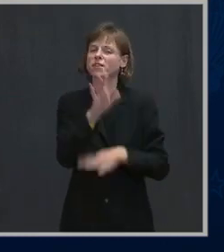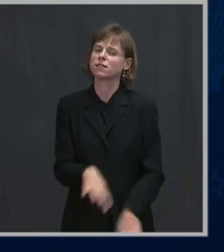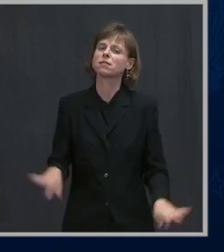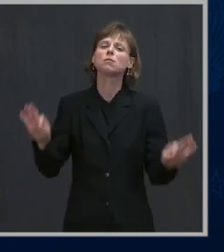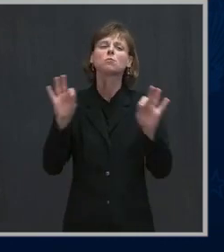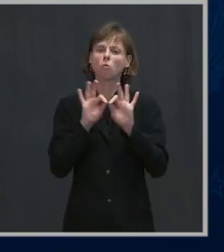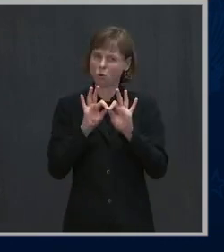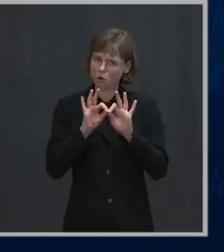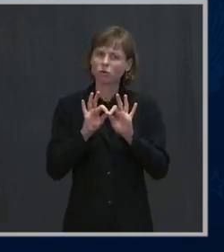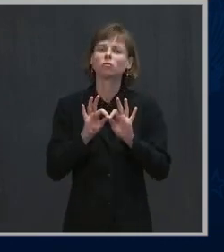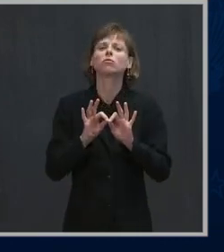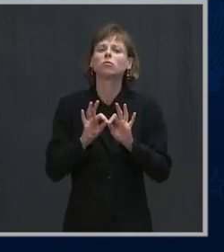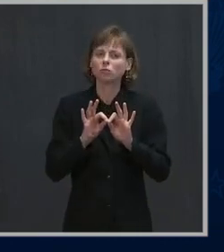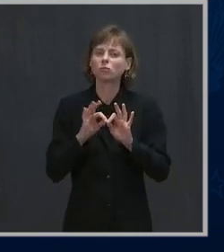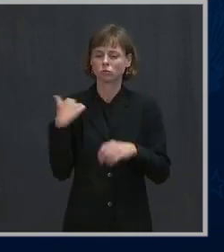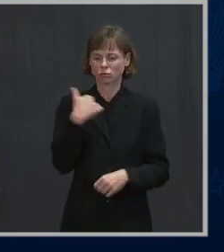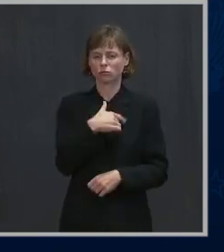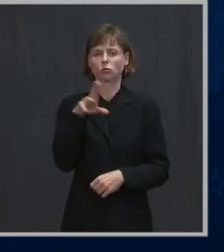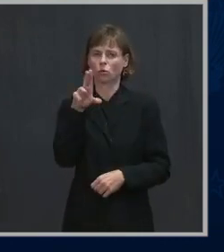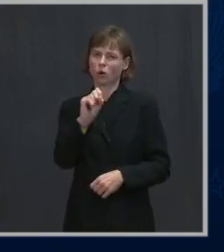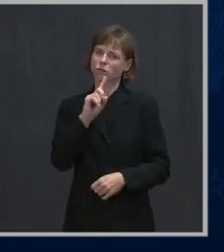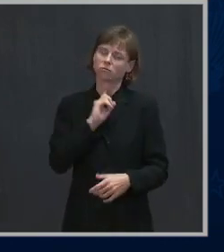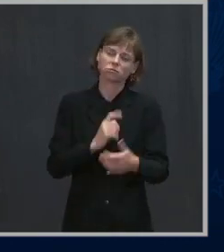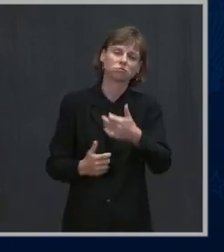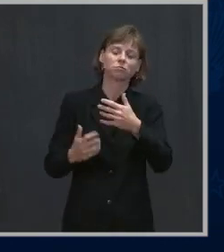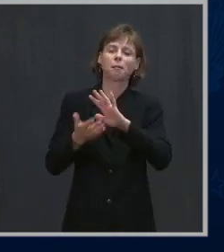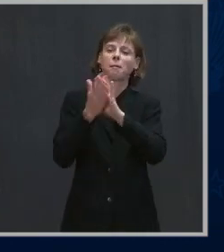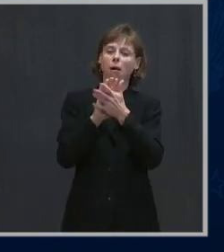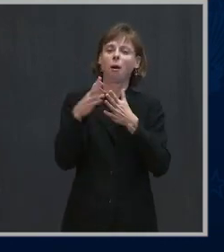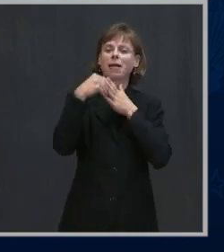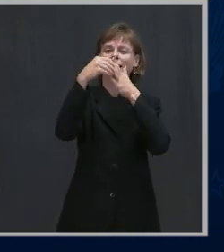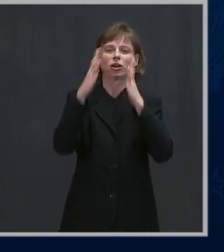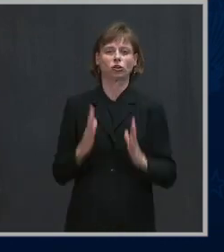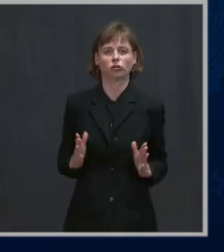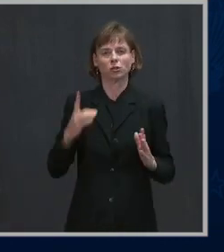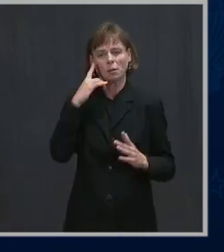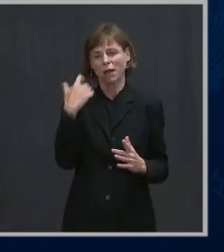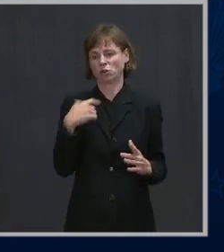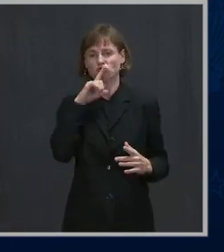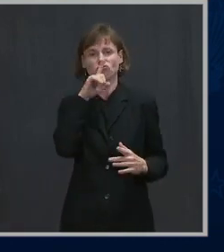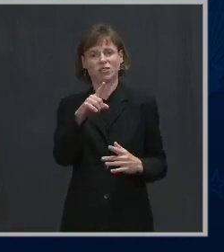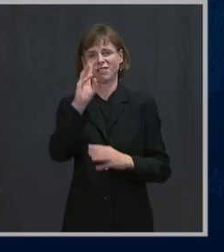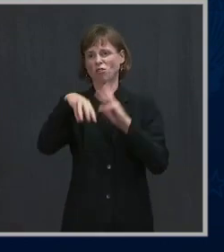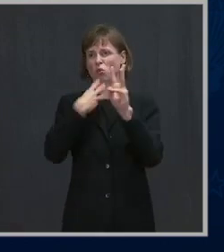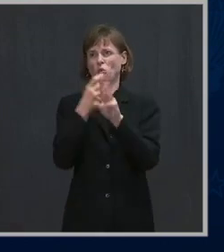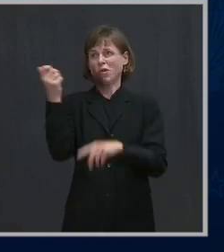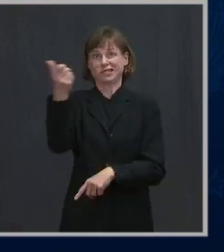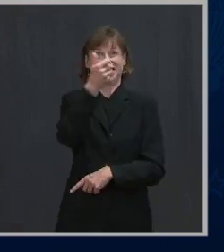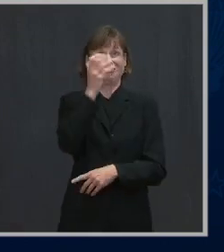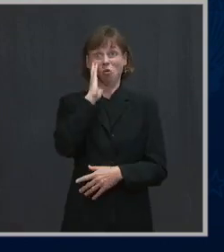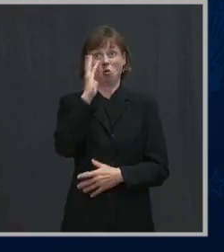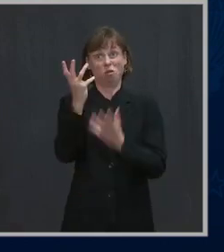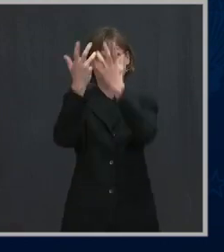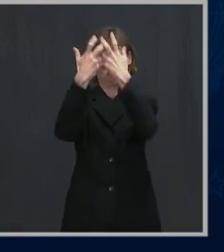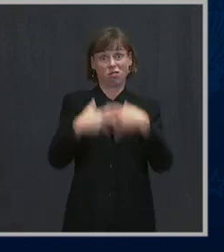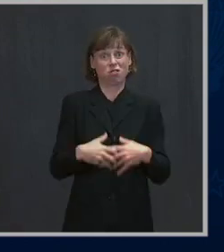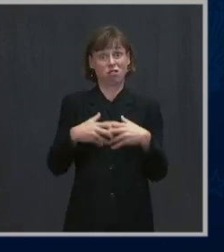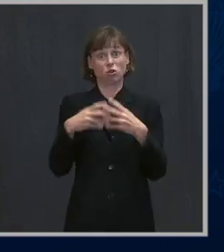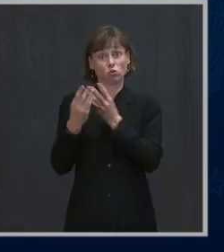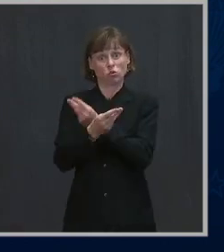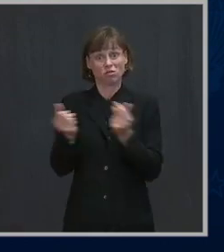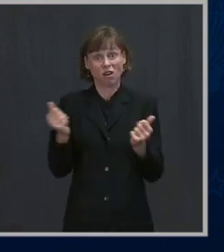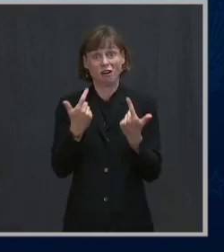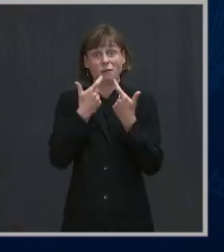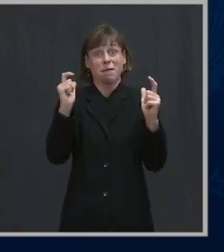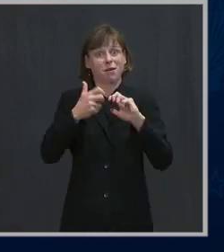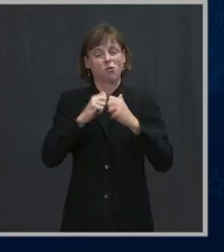states show up and lead because the world simply doesn't organize itself to solve big problems and the well-being of the american